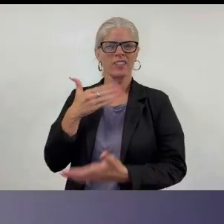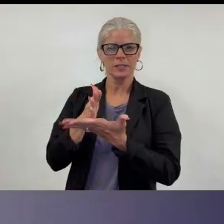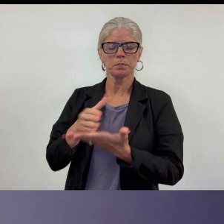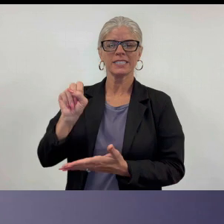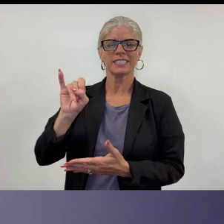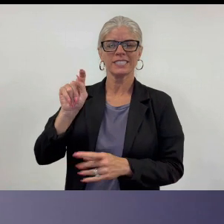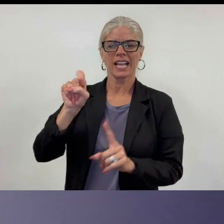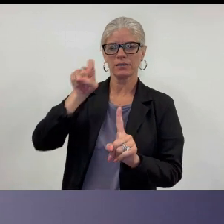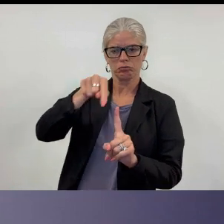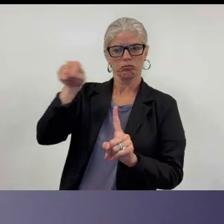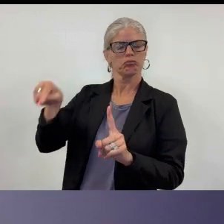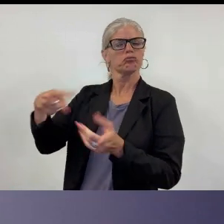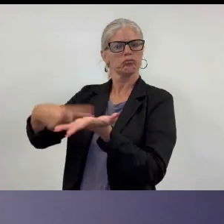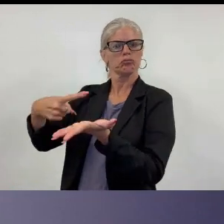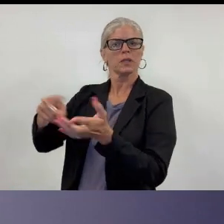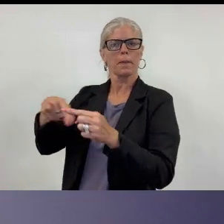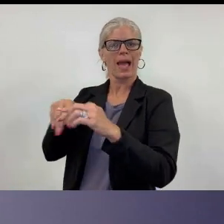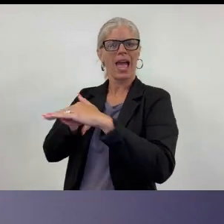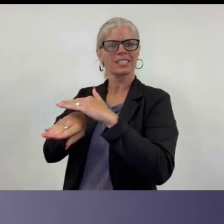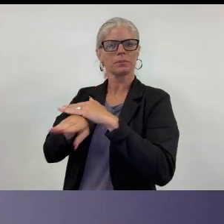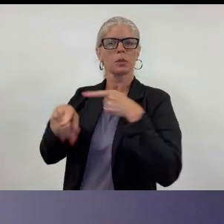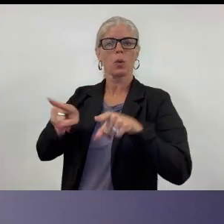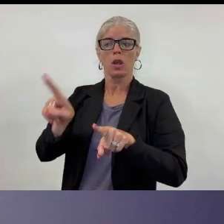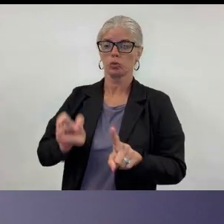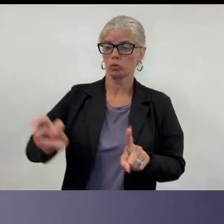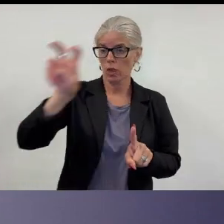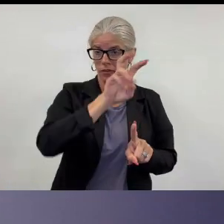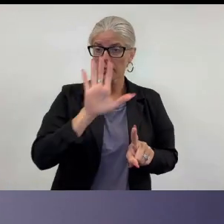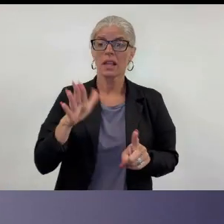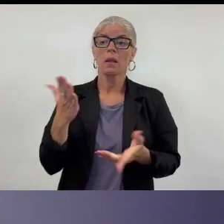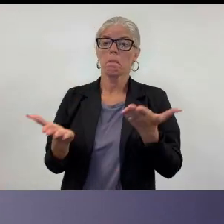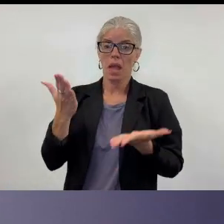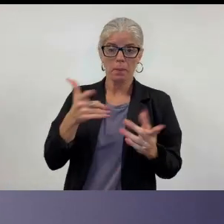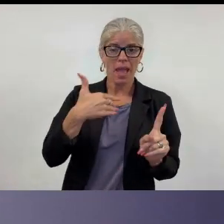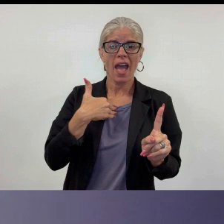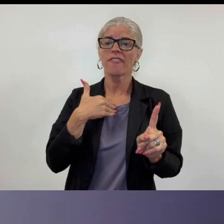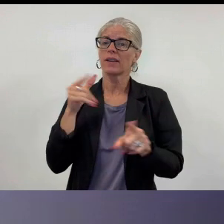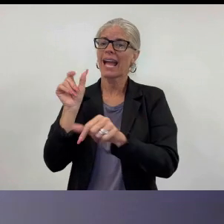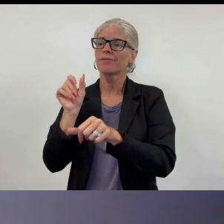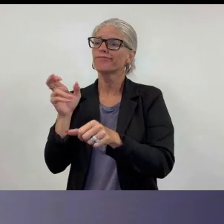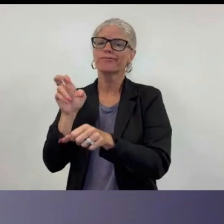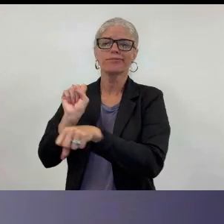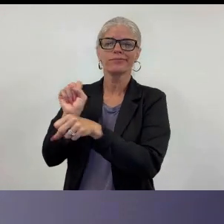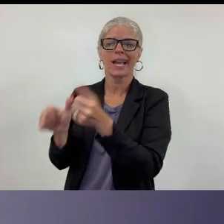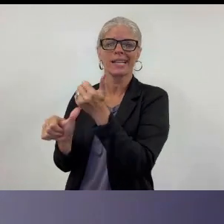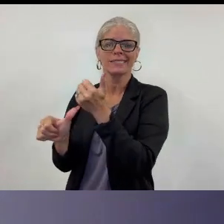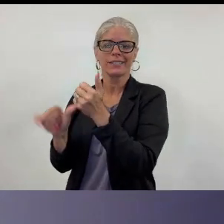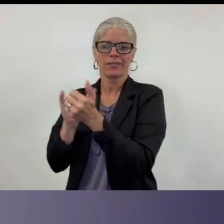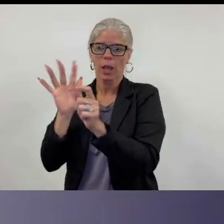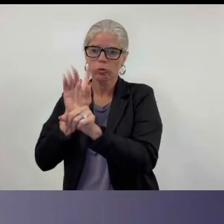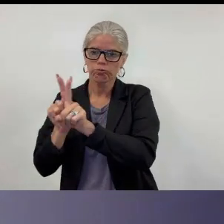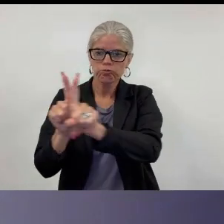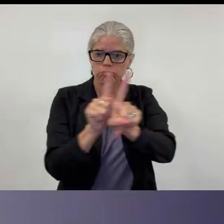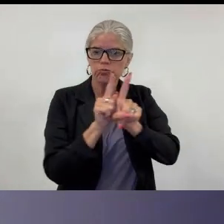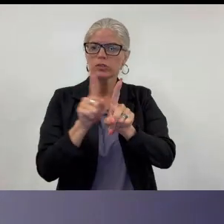are some sites that talk about accessibility travel where they even have an attendant that will